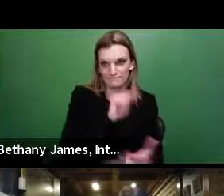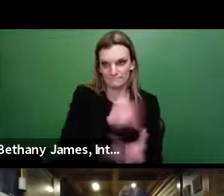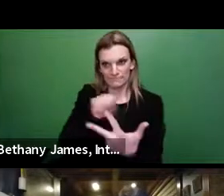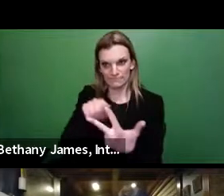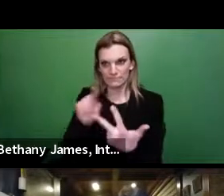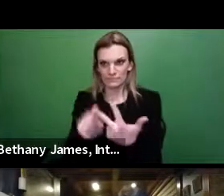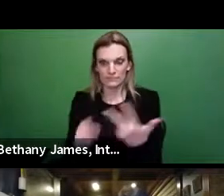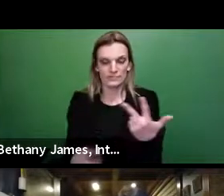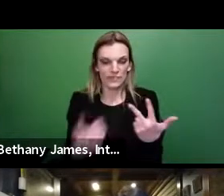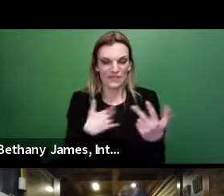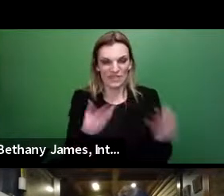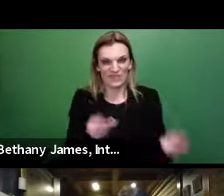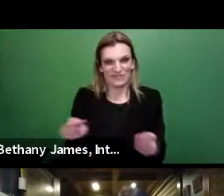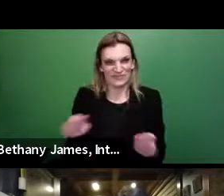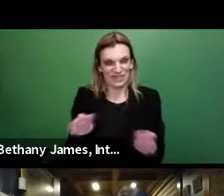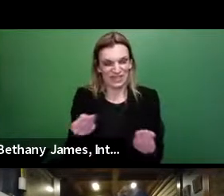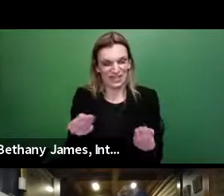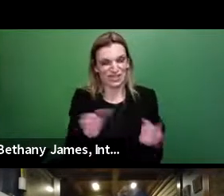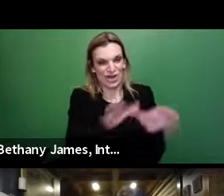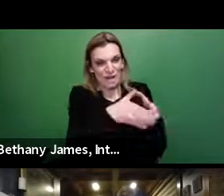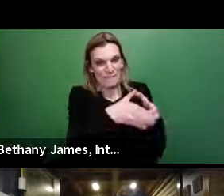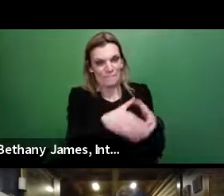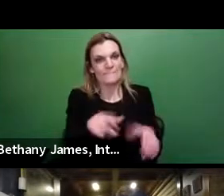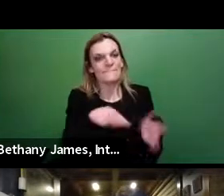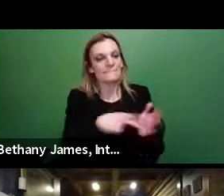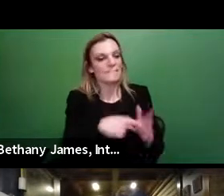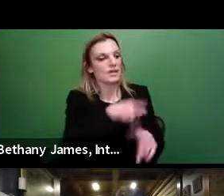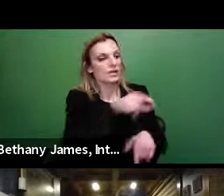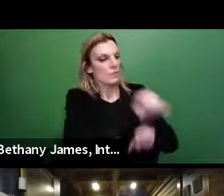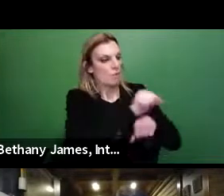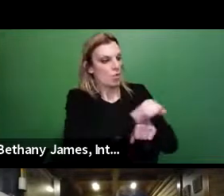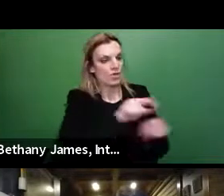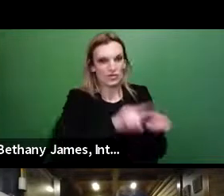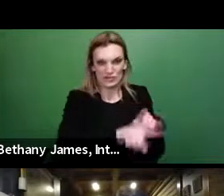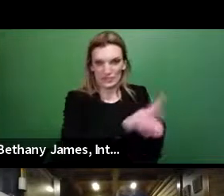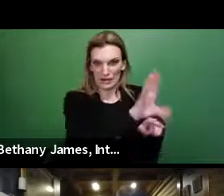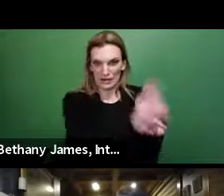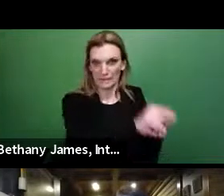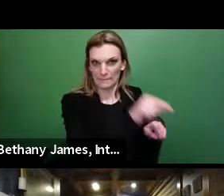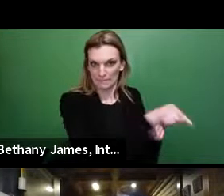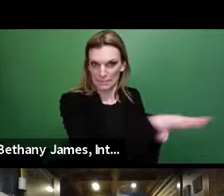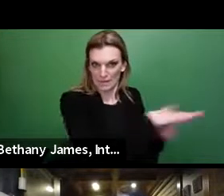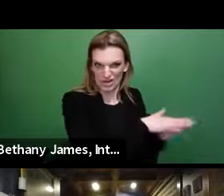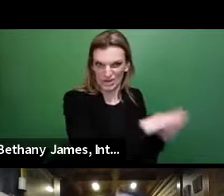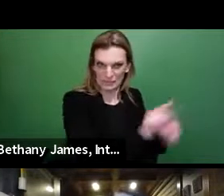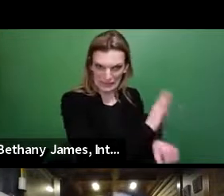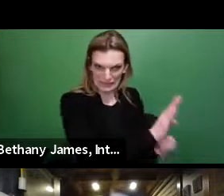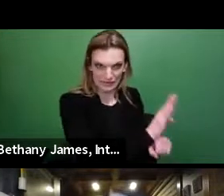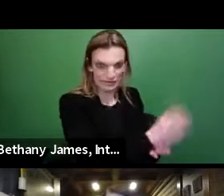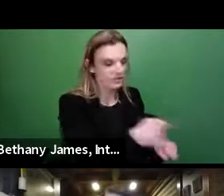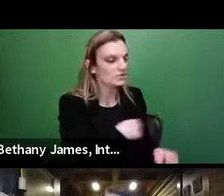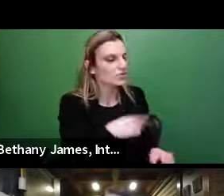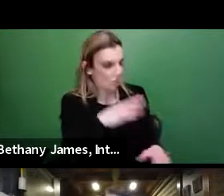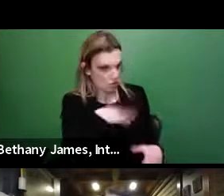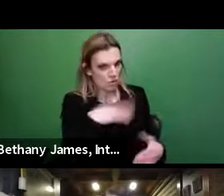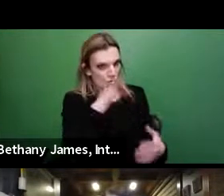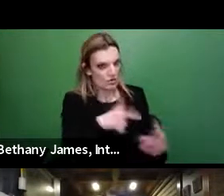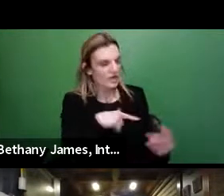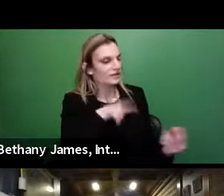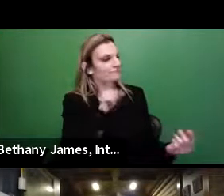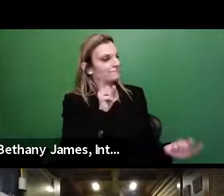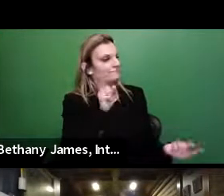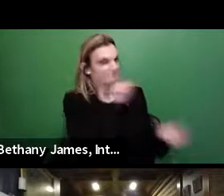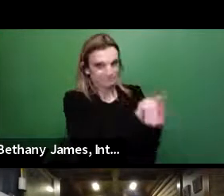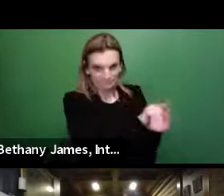facilitator hub who will work with local employers in that region to help assist with access to